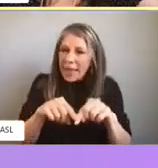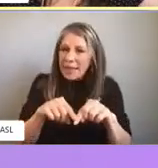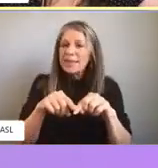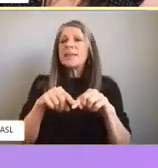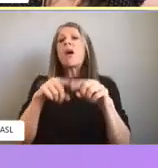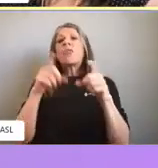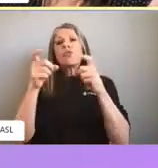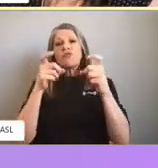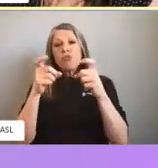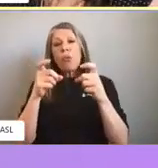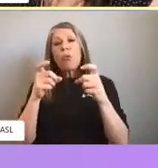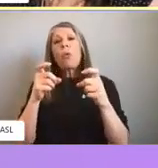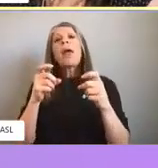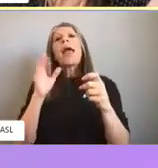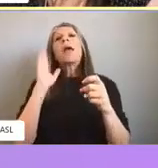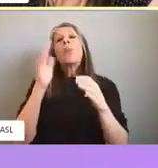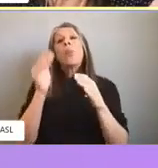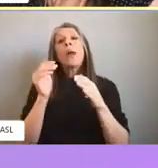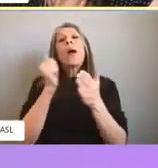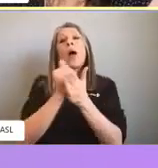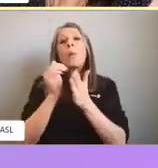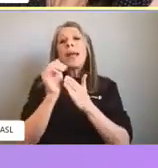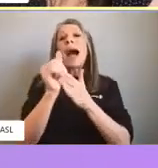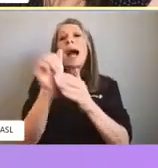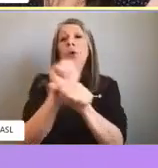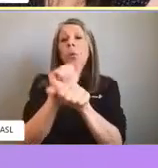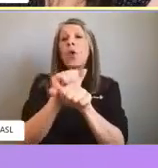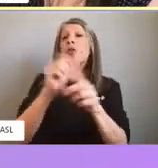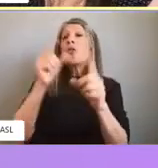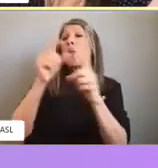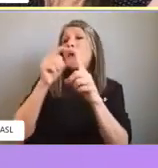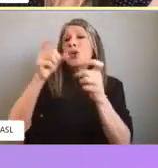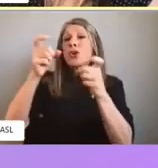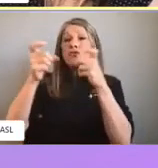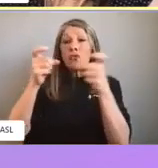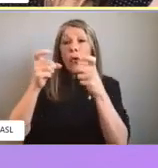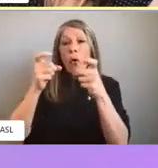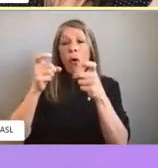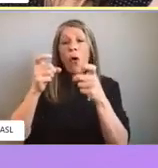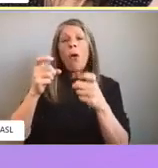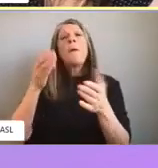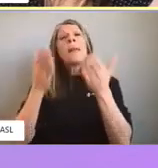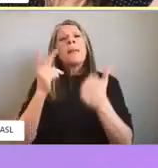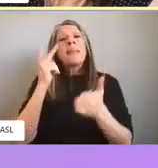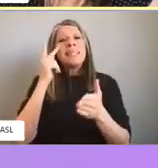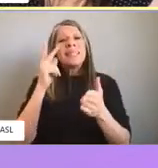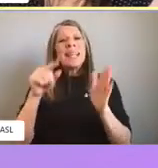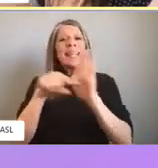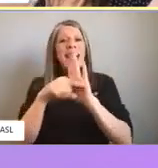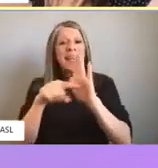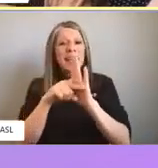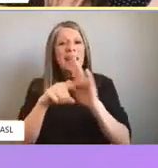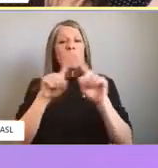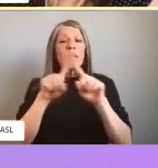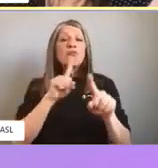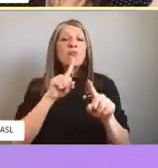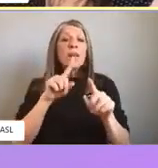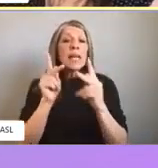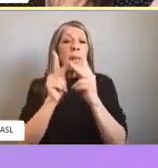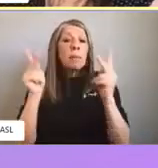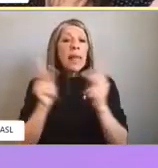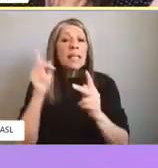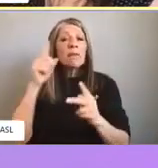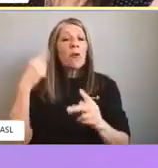controls that help guide the work that we do. And the word control may be seen negatively, but it's really just a place for us to